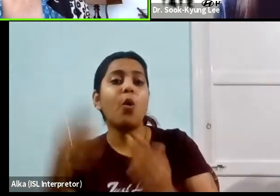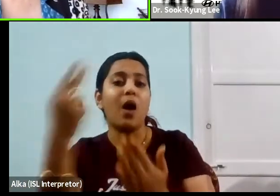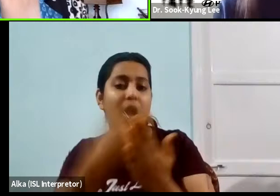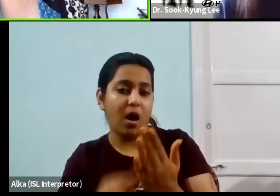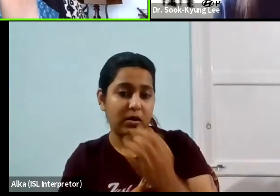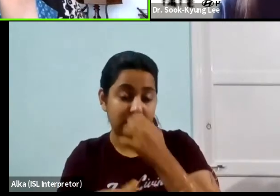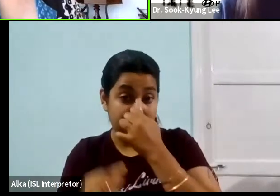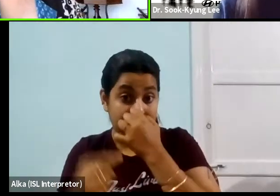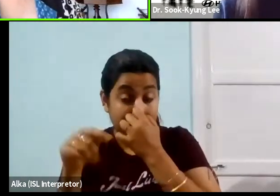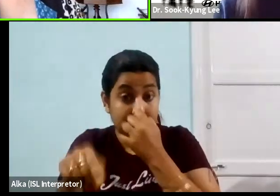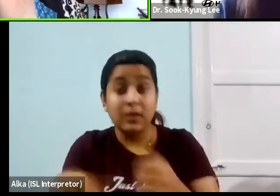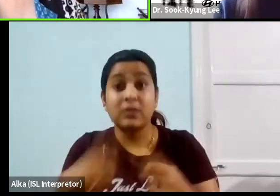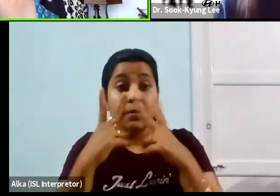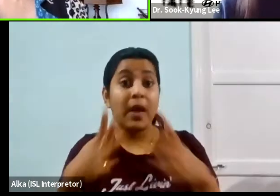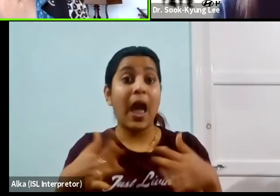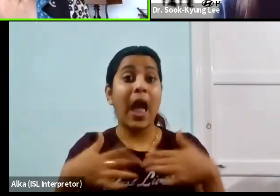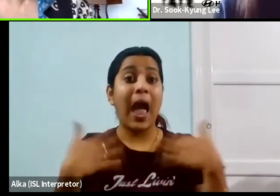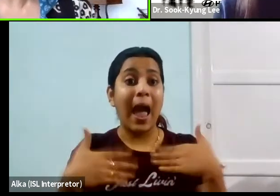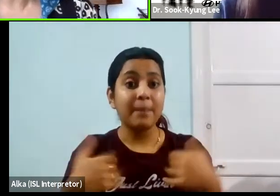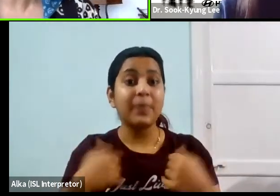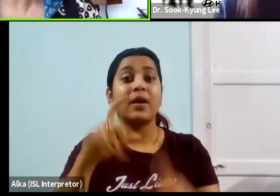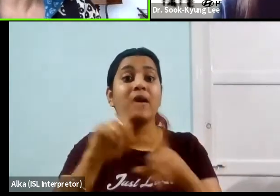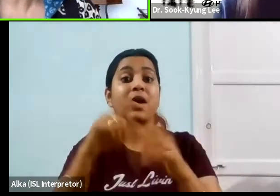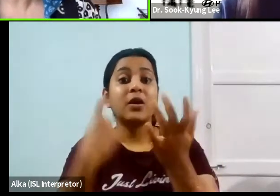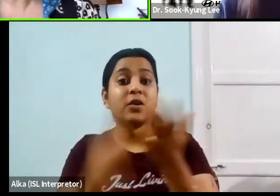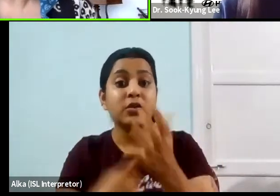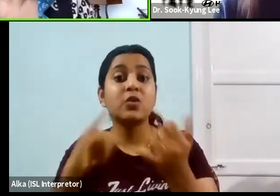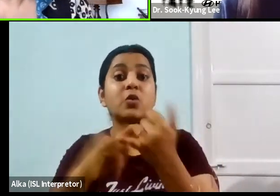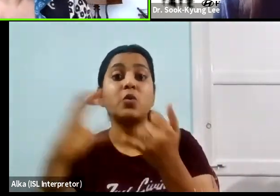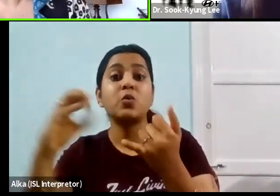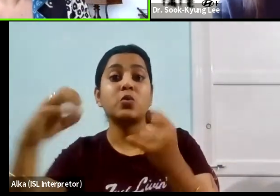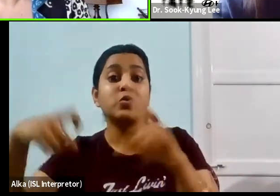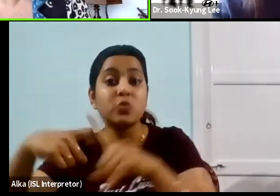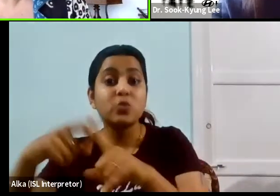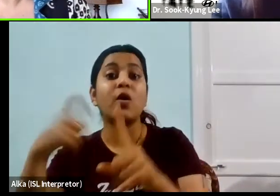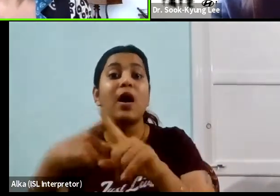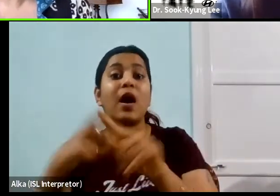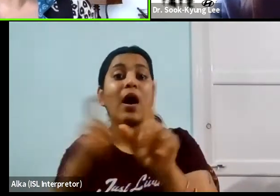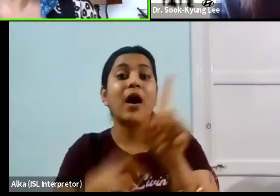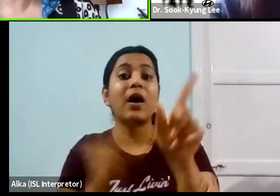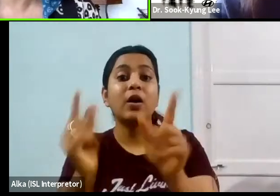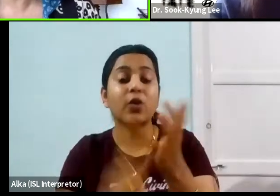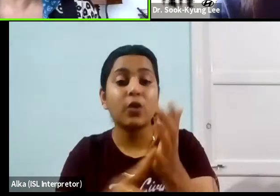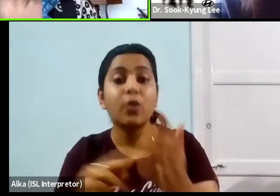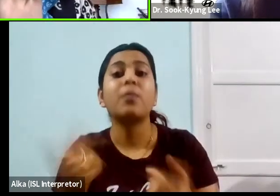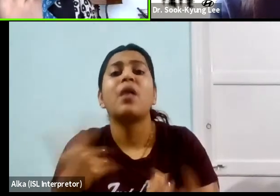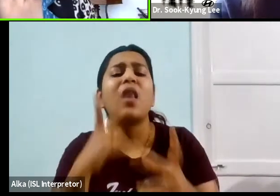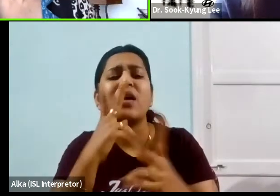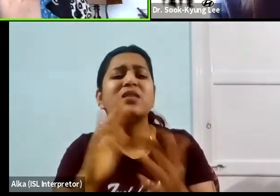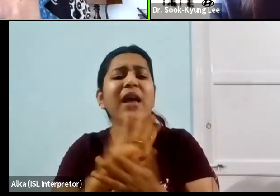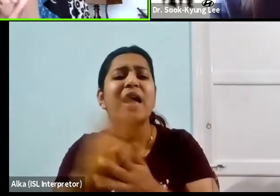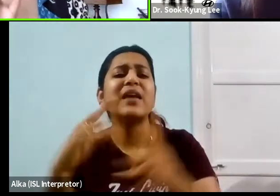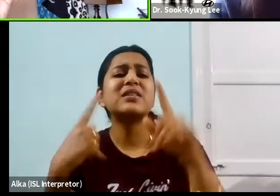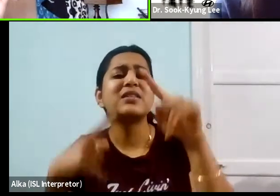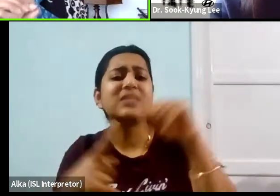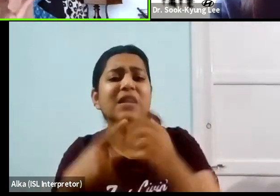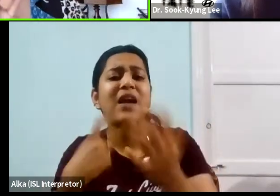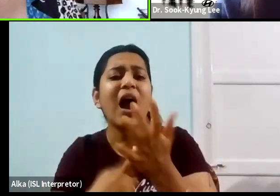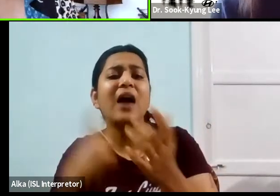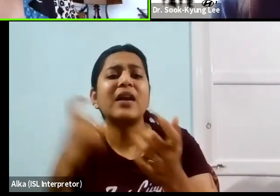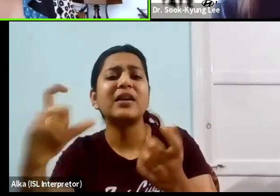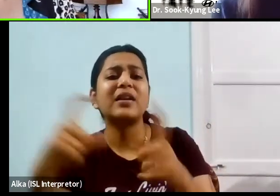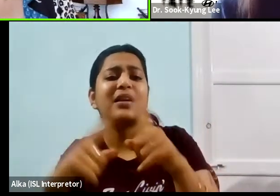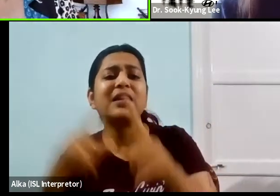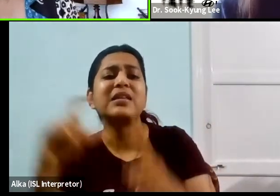It is therefore a great pleasure for me to invite Dr. Suk Kyong Lee today to talk about how the HTRCT's work looks to push